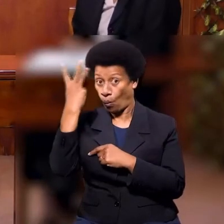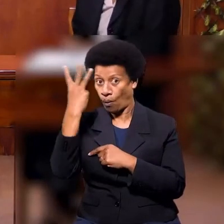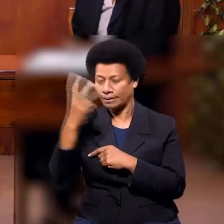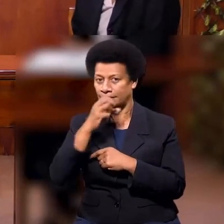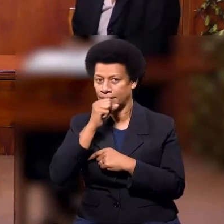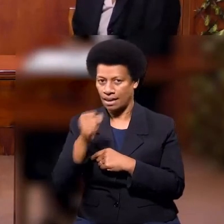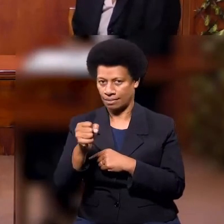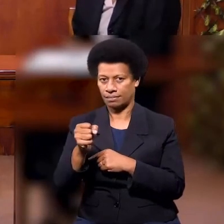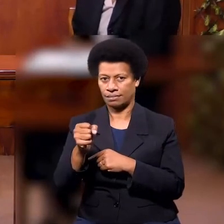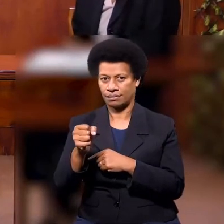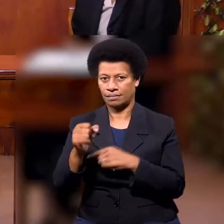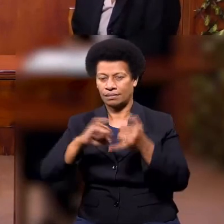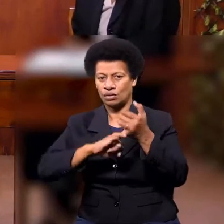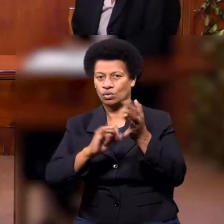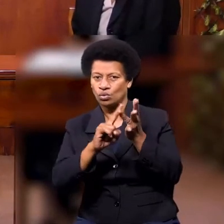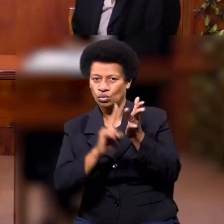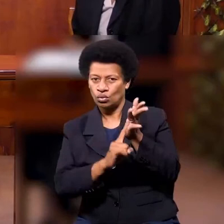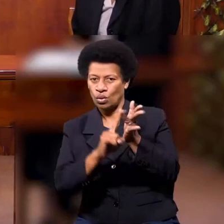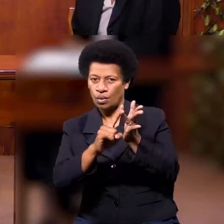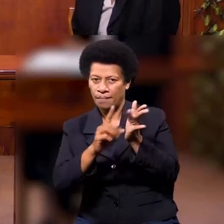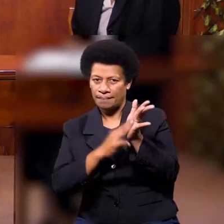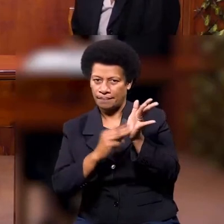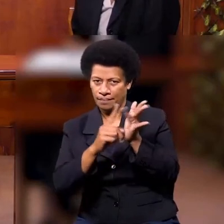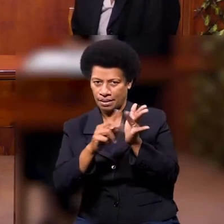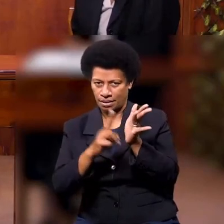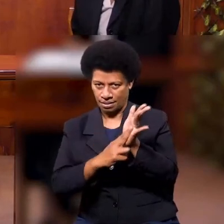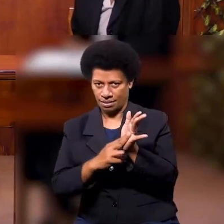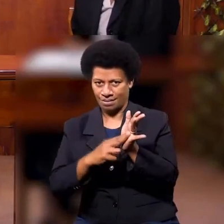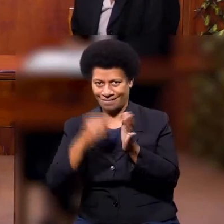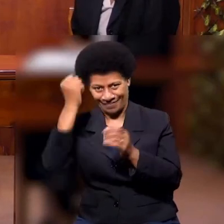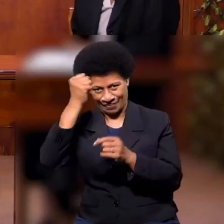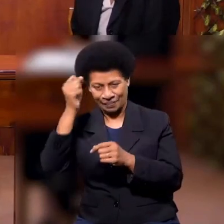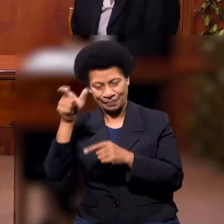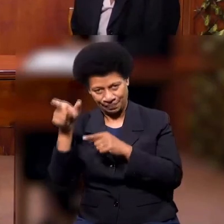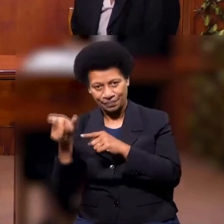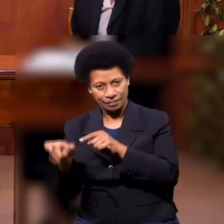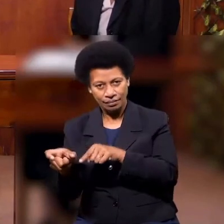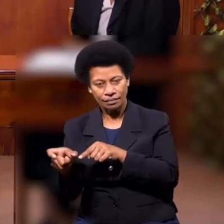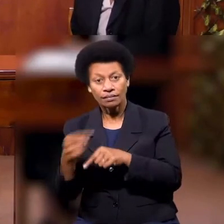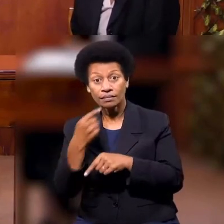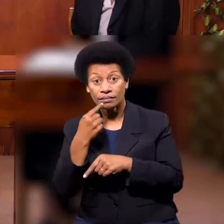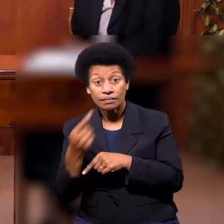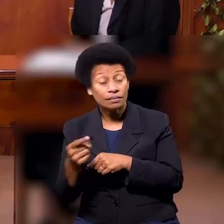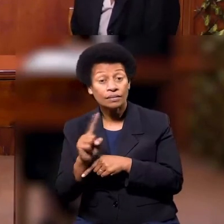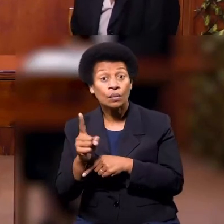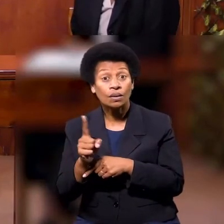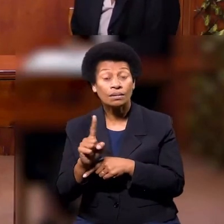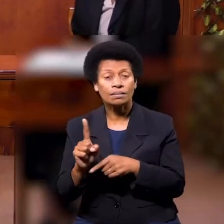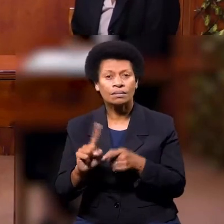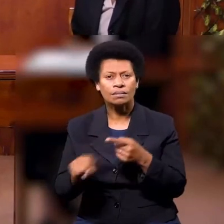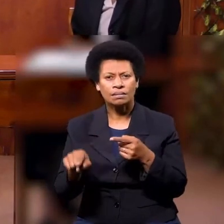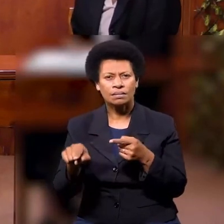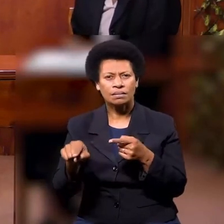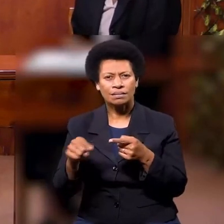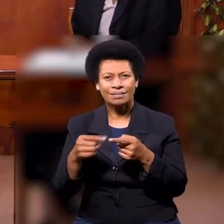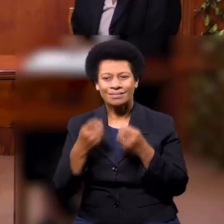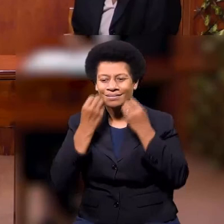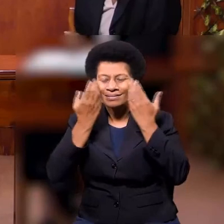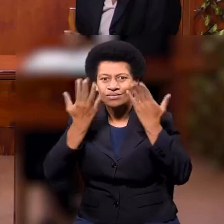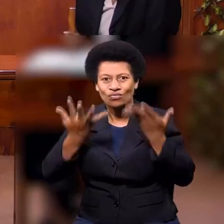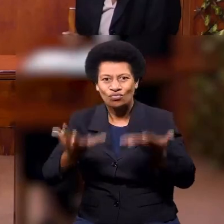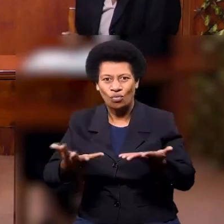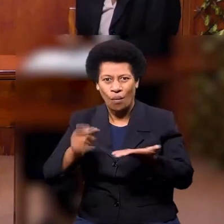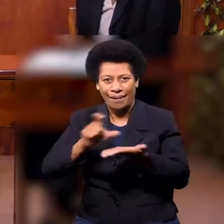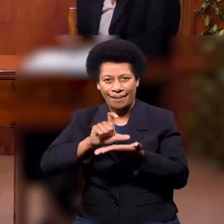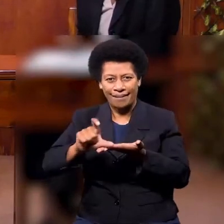wise. And from where I am sitting, King Solomon sequentially outlines the causal effect of